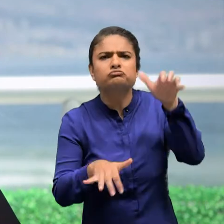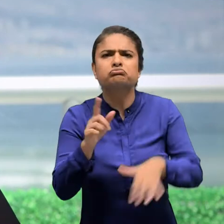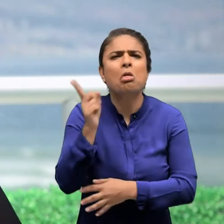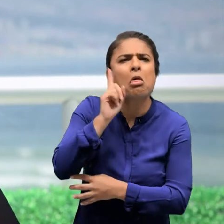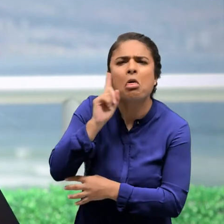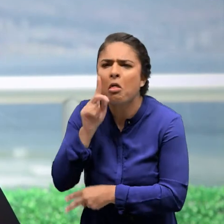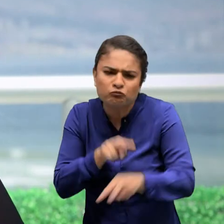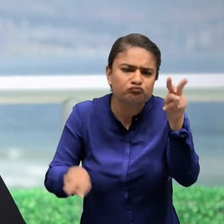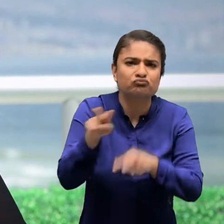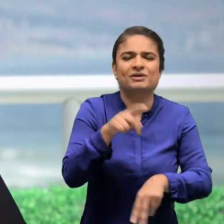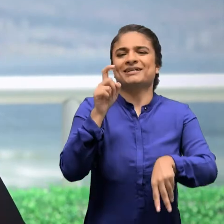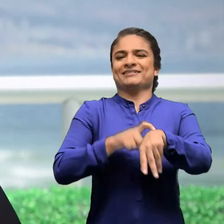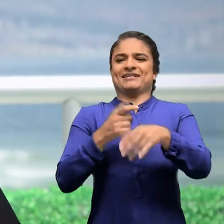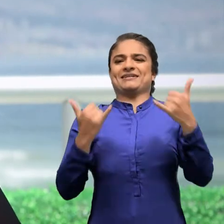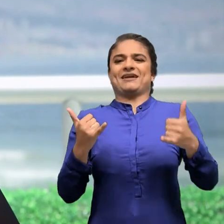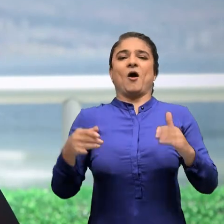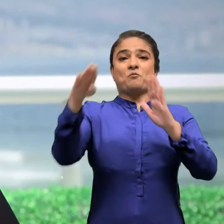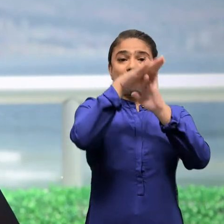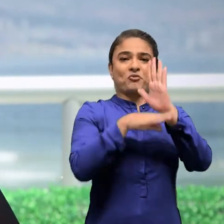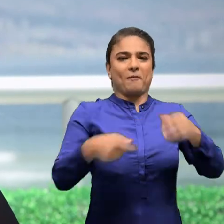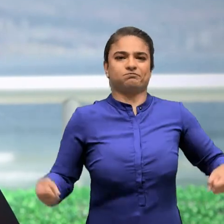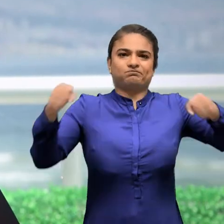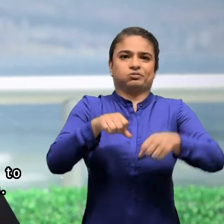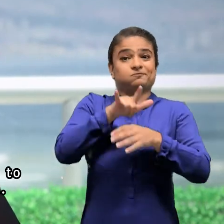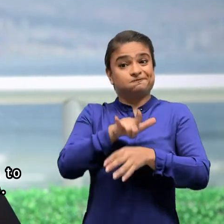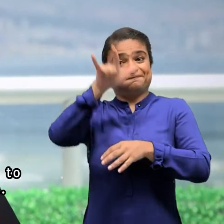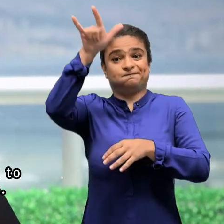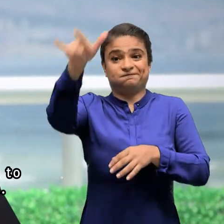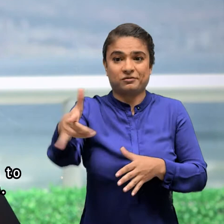besoek. Tyd om ons vleelende of reiskoene aan te trek